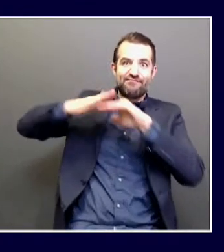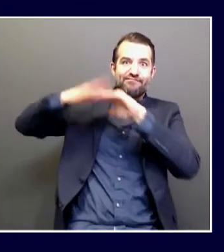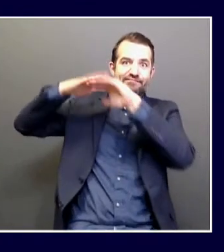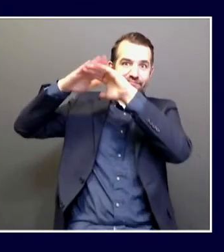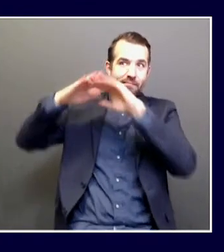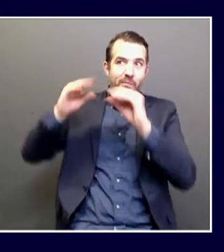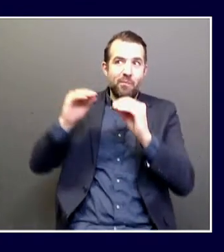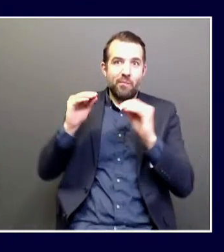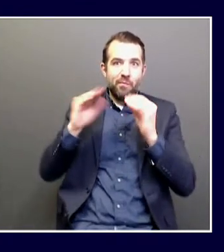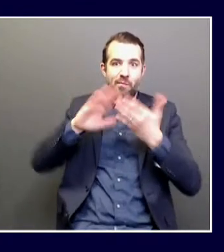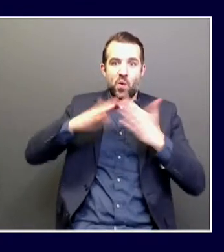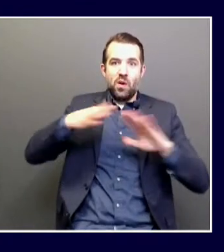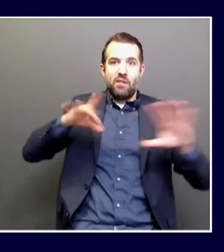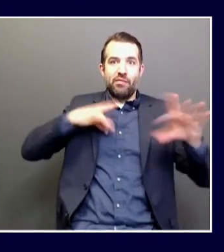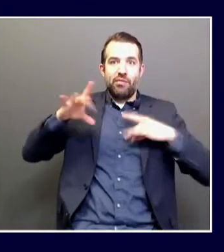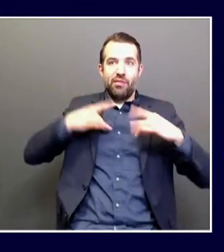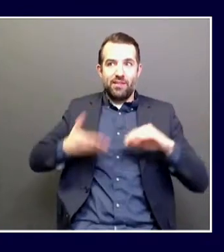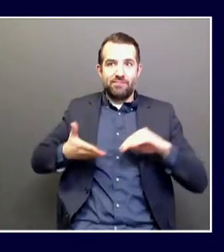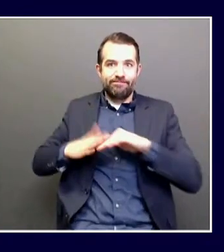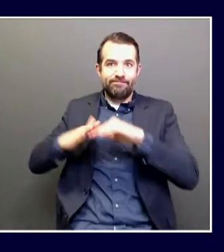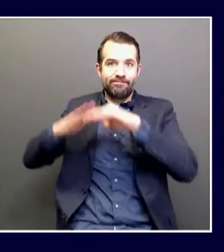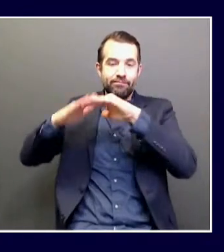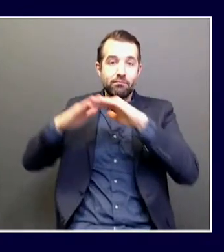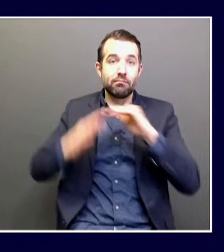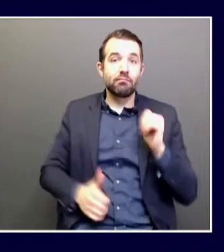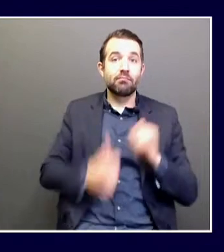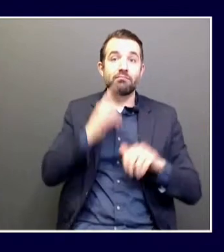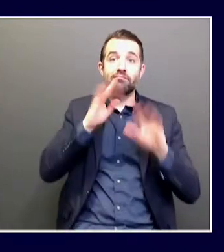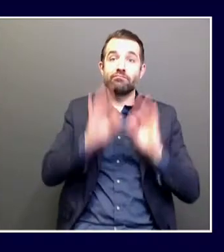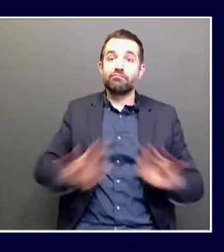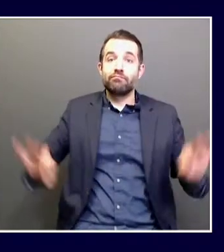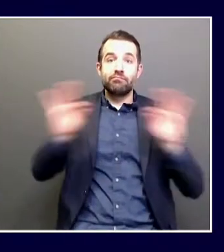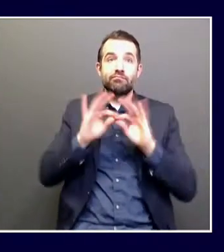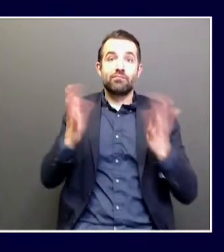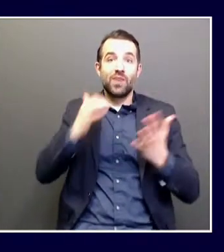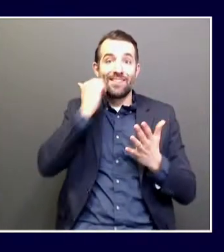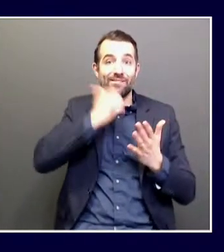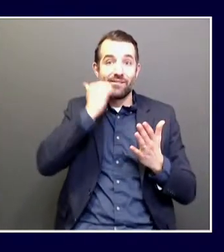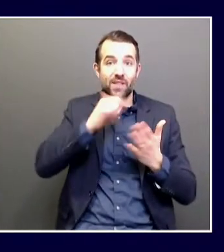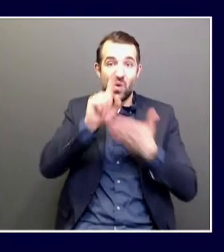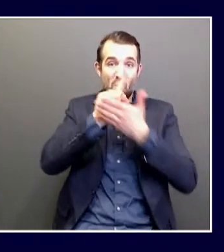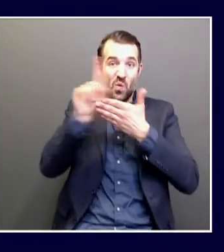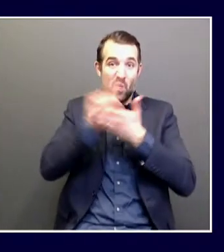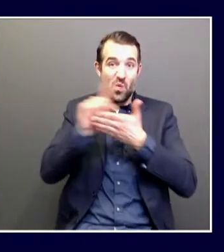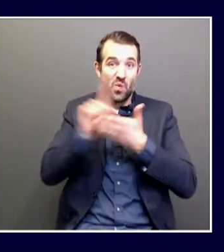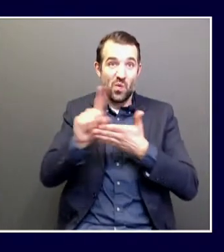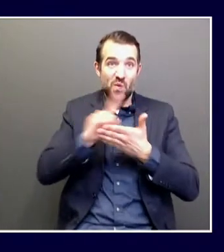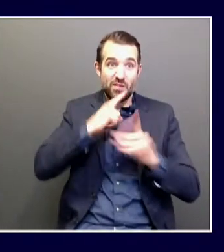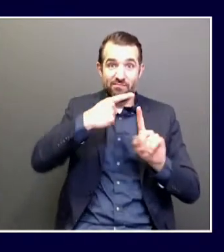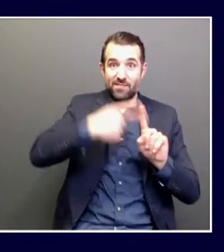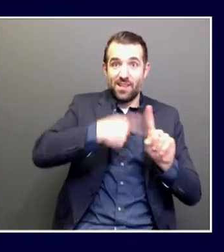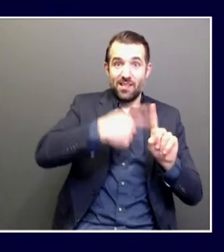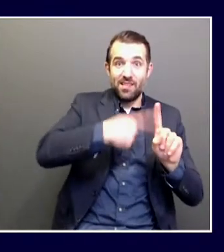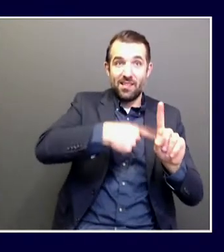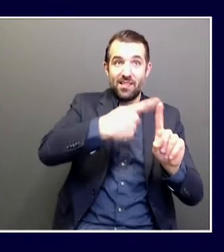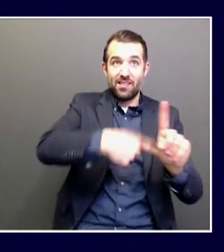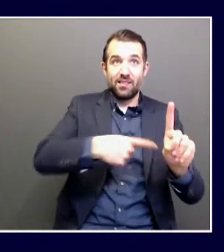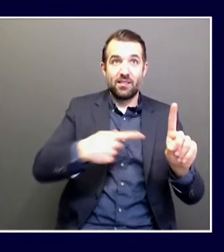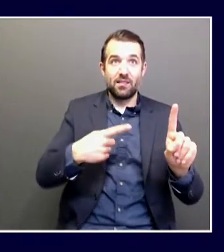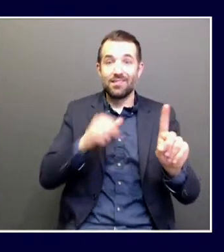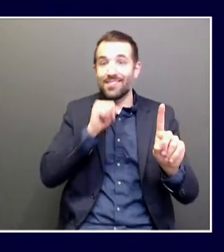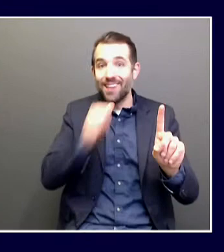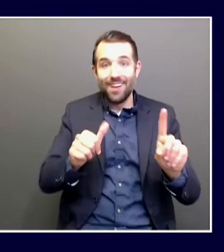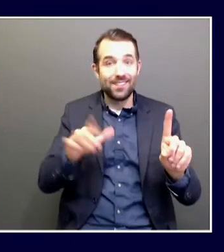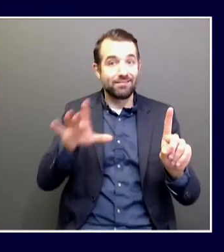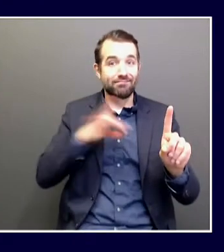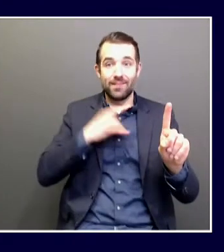a day-to-day, week-to-week, month-to-month basis are less and less daily changes in case counts and